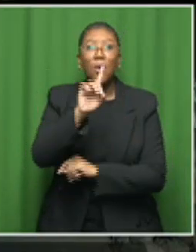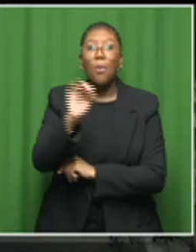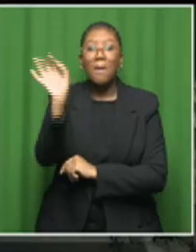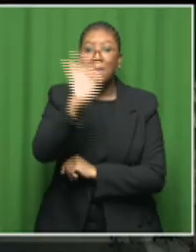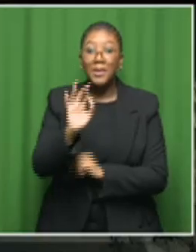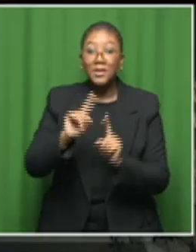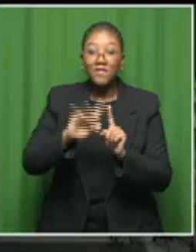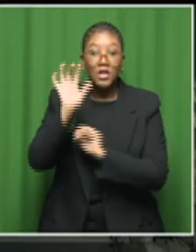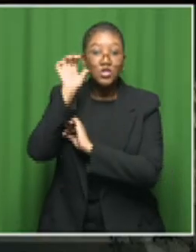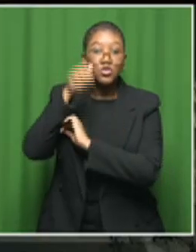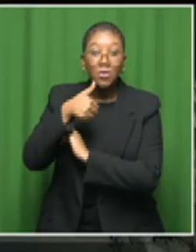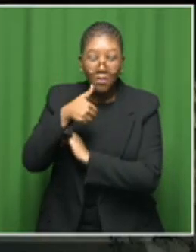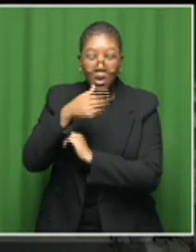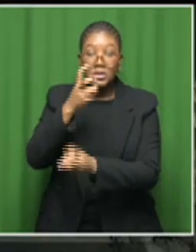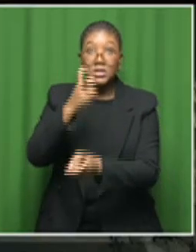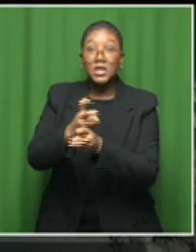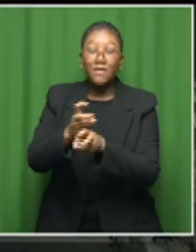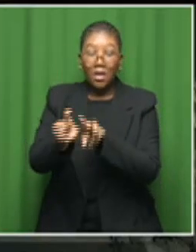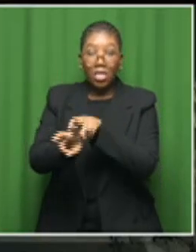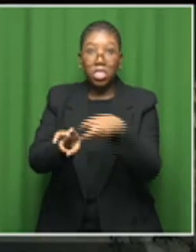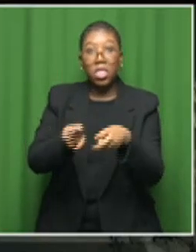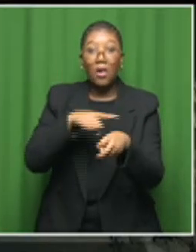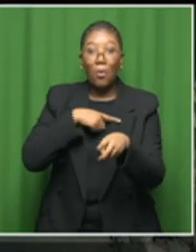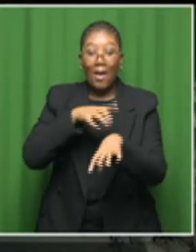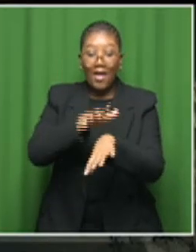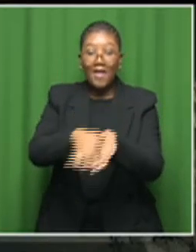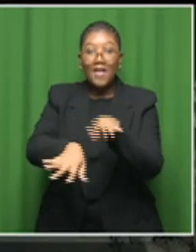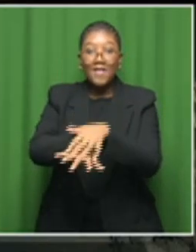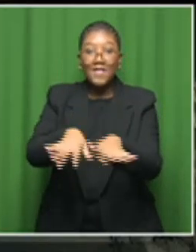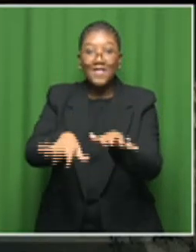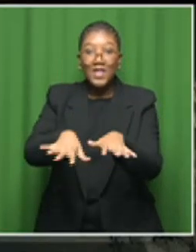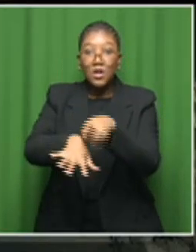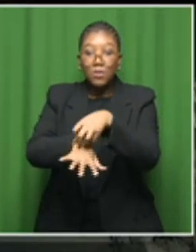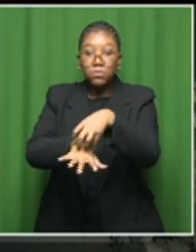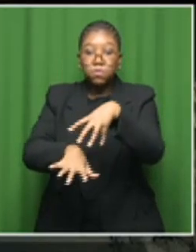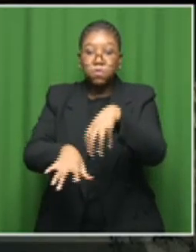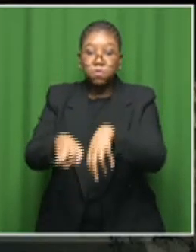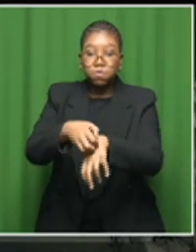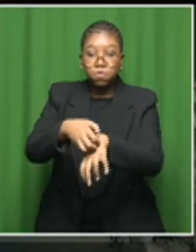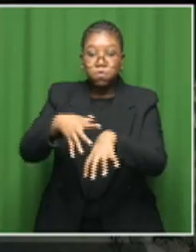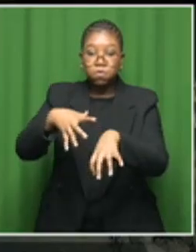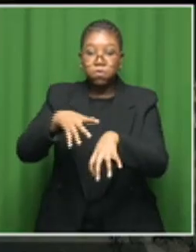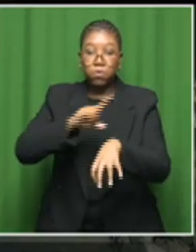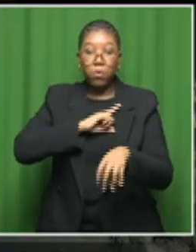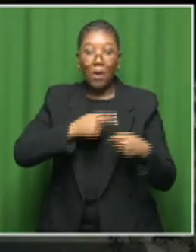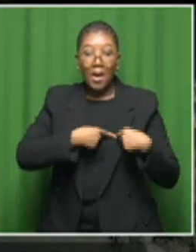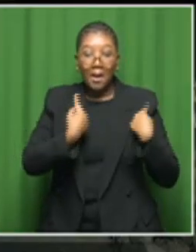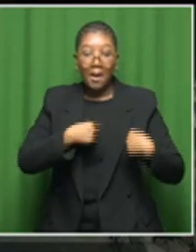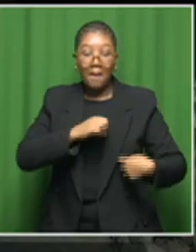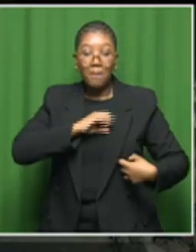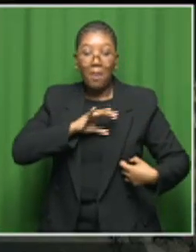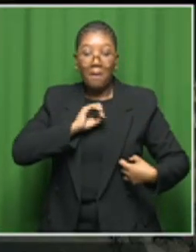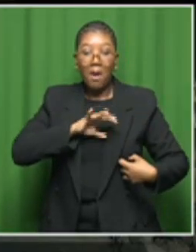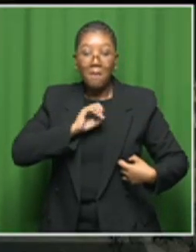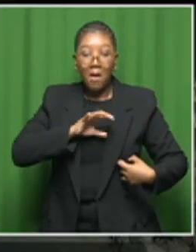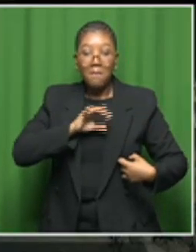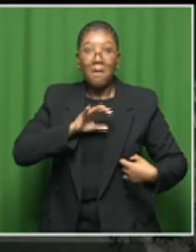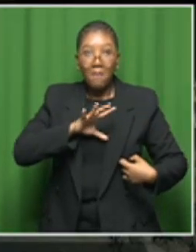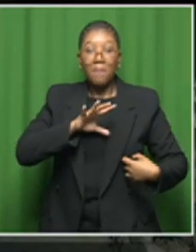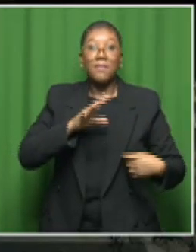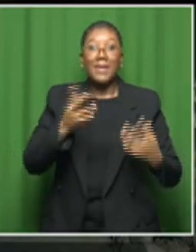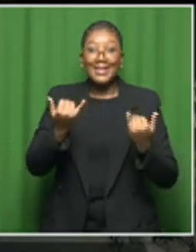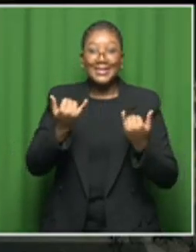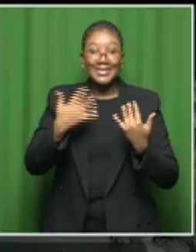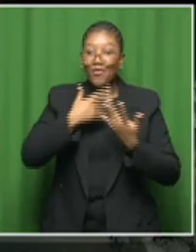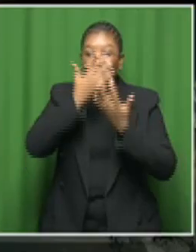of bed because I've got swollen feet, because my heart rate is not normal. It's really, you really